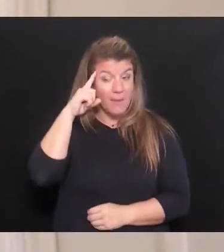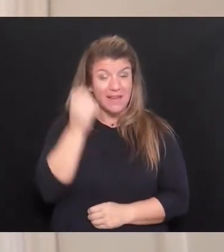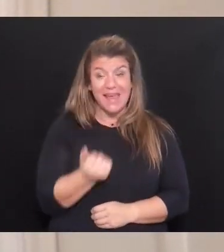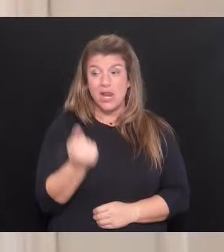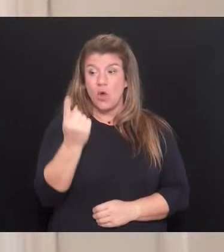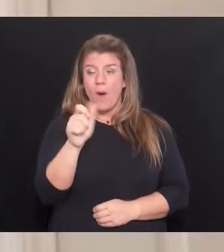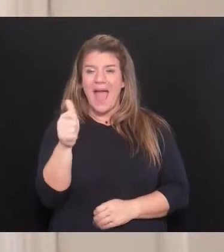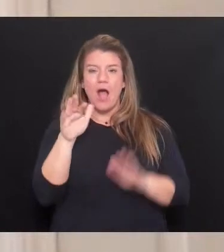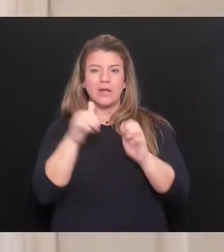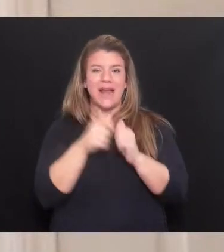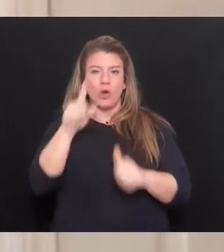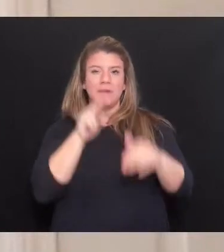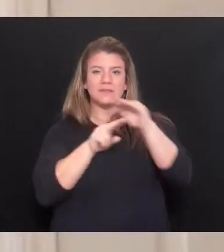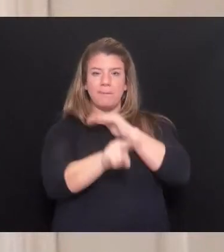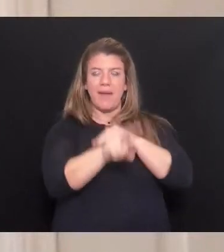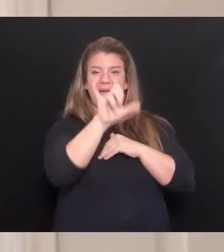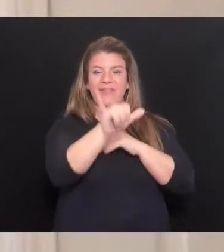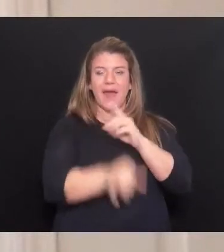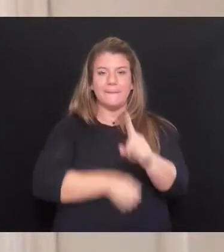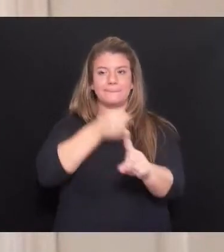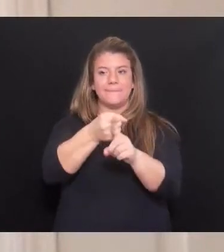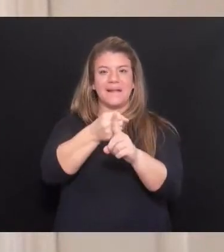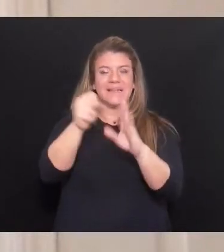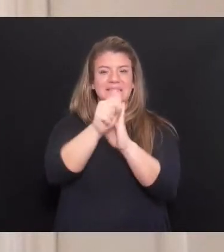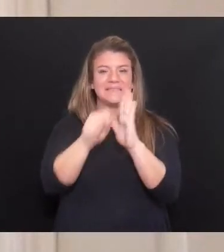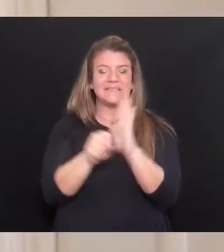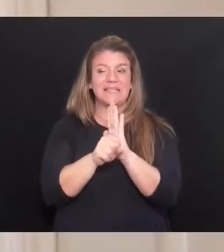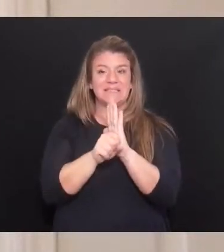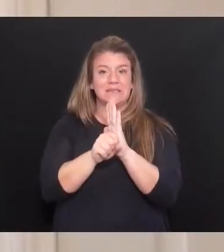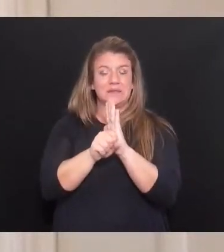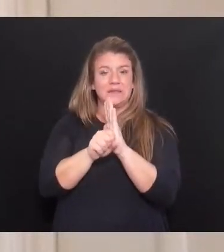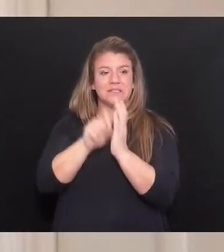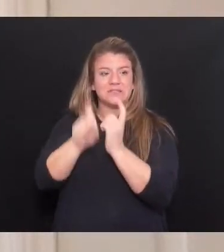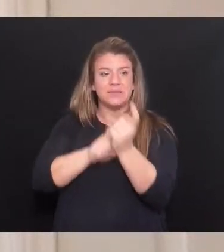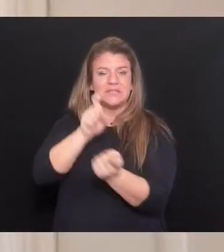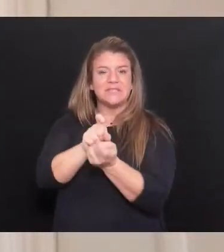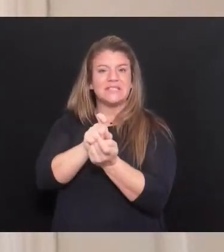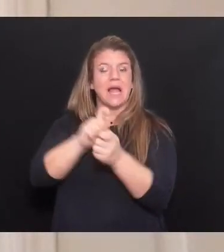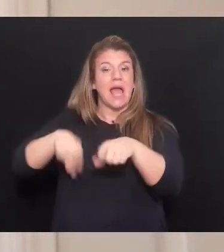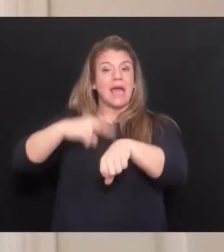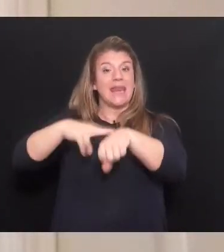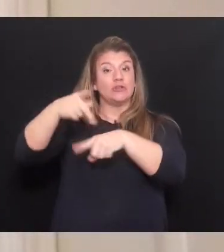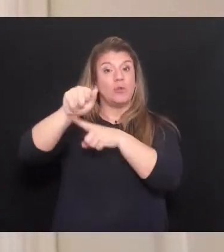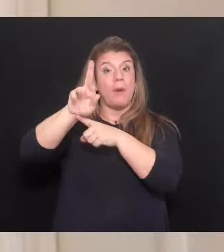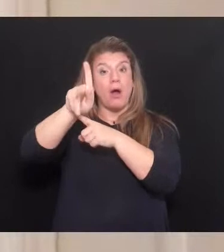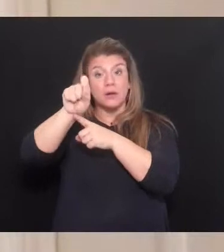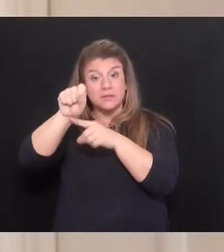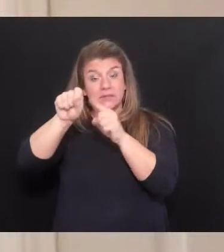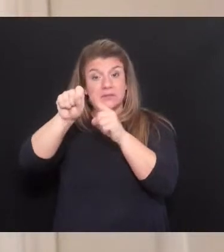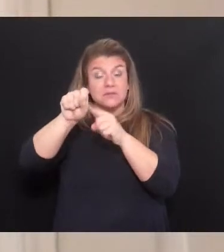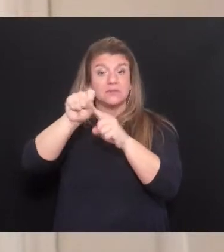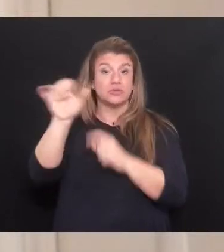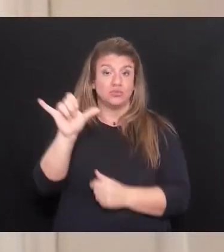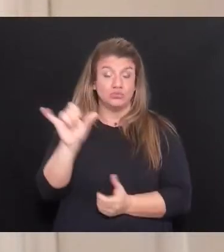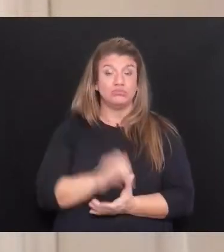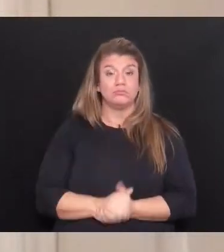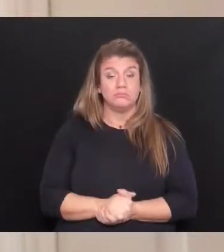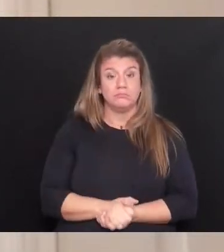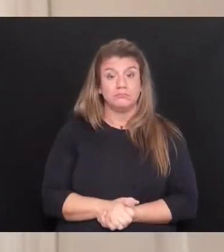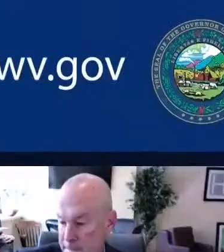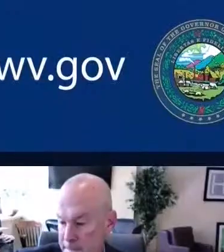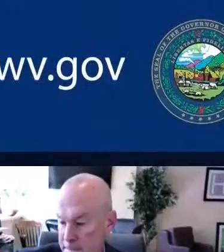how do you anticipate this impacting the state? Specifically, national parks come to mind, particularly New River Gorge. Thank you.